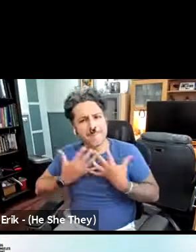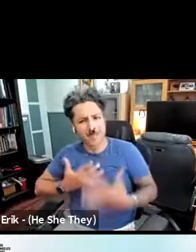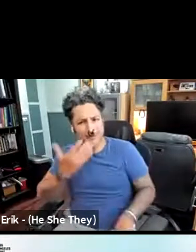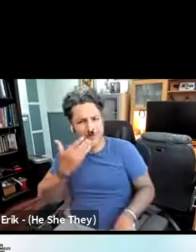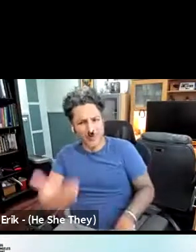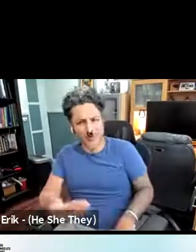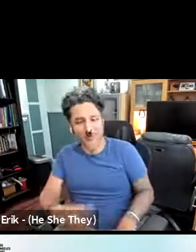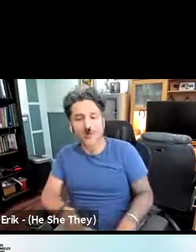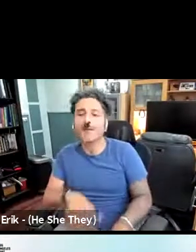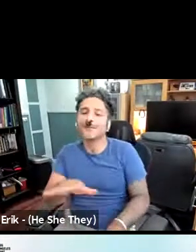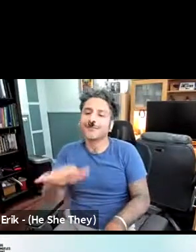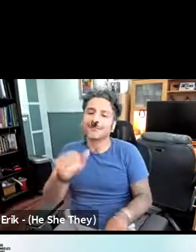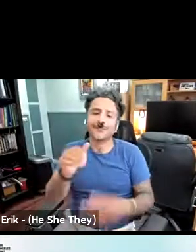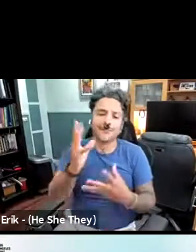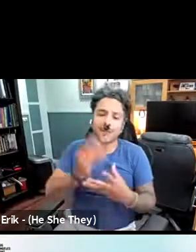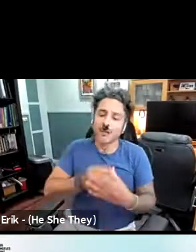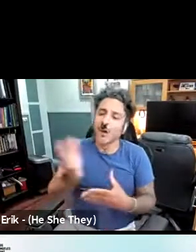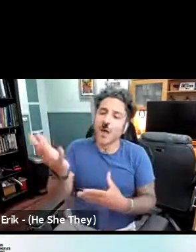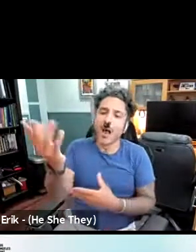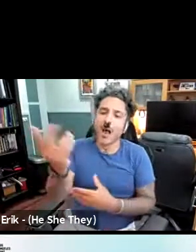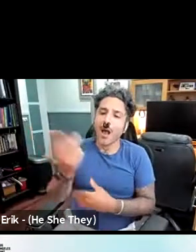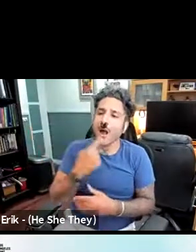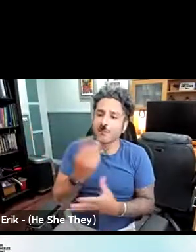Absolutely. And you know, I'm gonna come in here, you know,